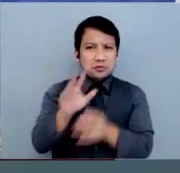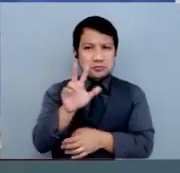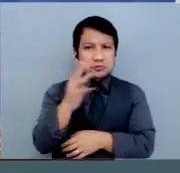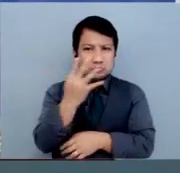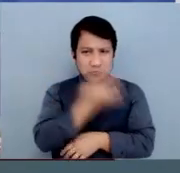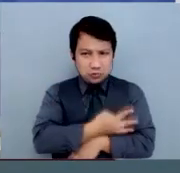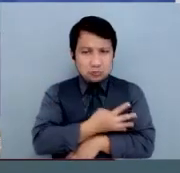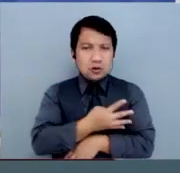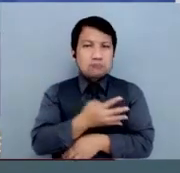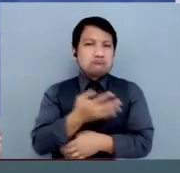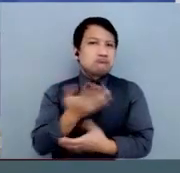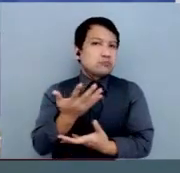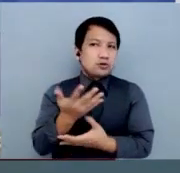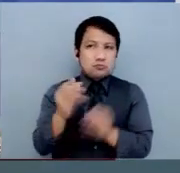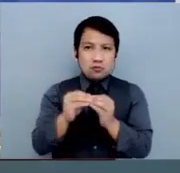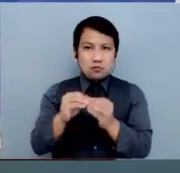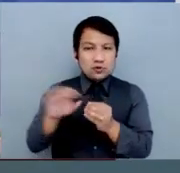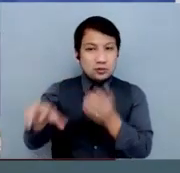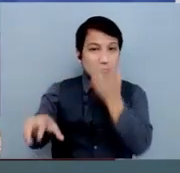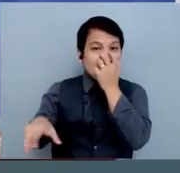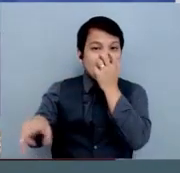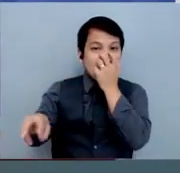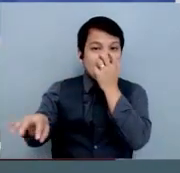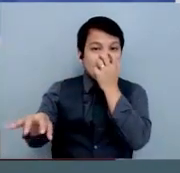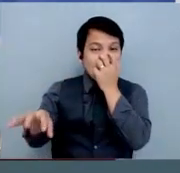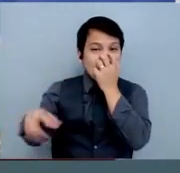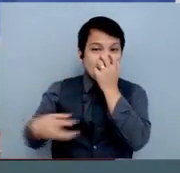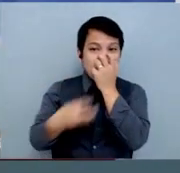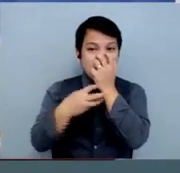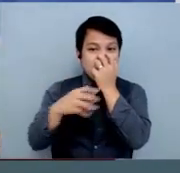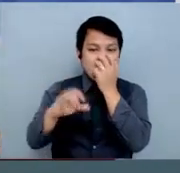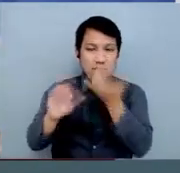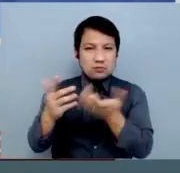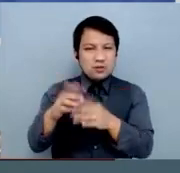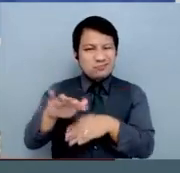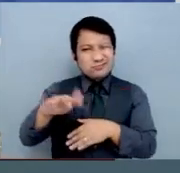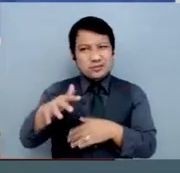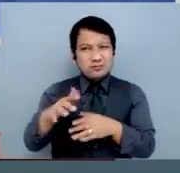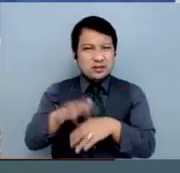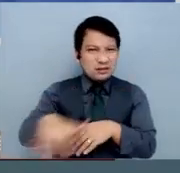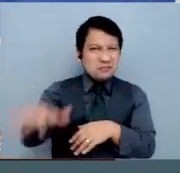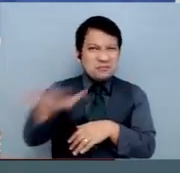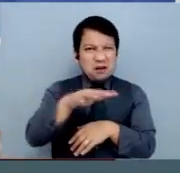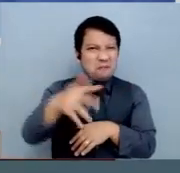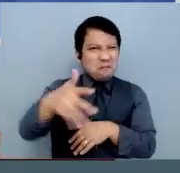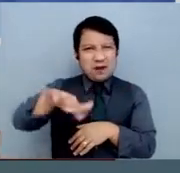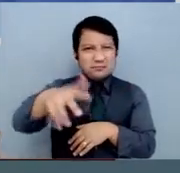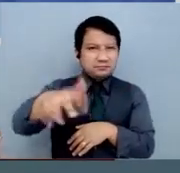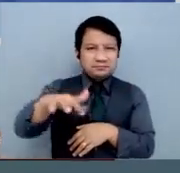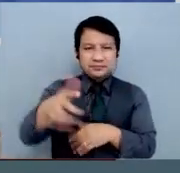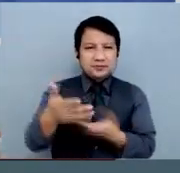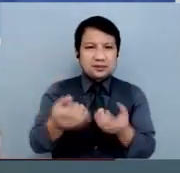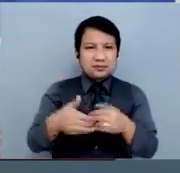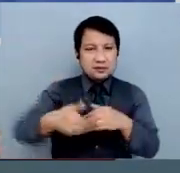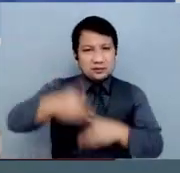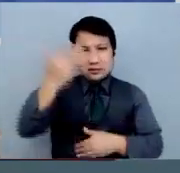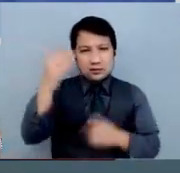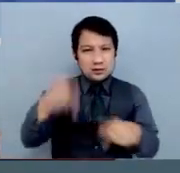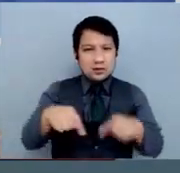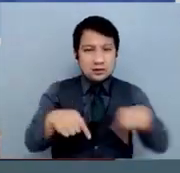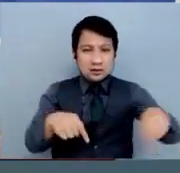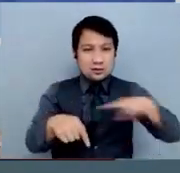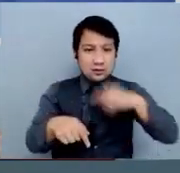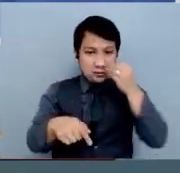na talagang kailangan ng oxygen, no? So majority pa rin are mild, but we would expect that with the higher number of cases in a